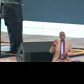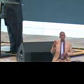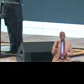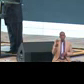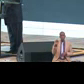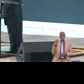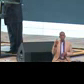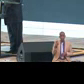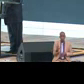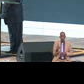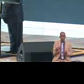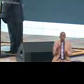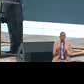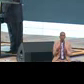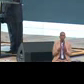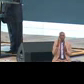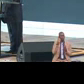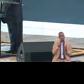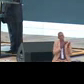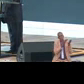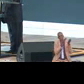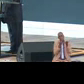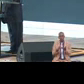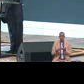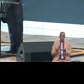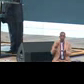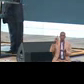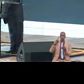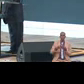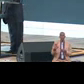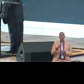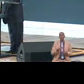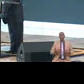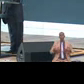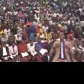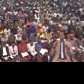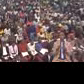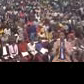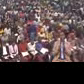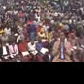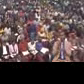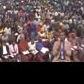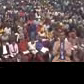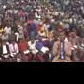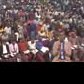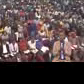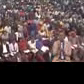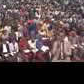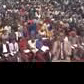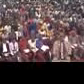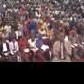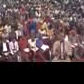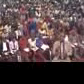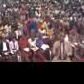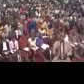life. I said it will bring glory into your life. That if